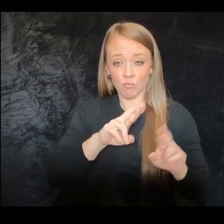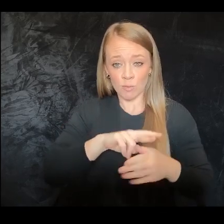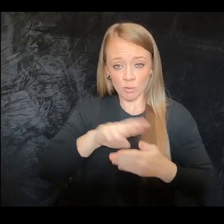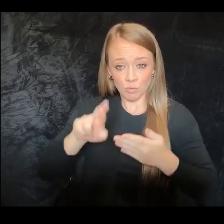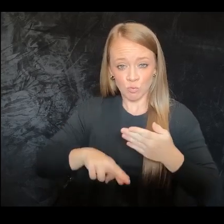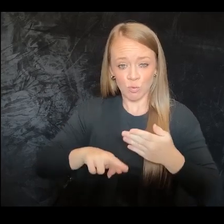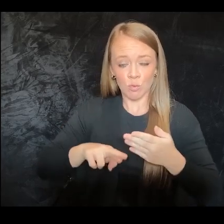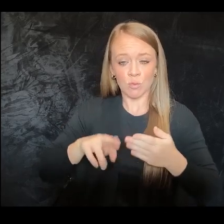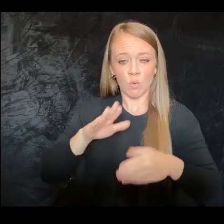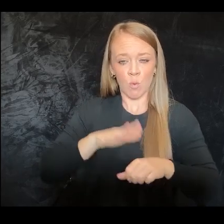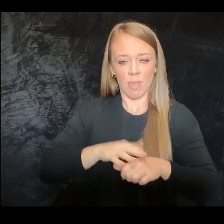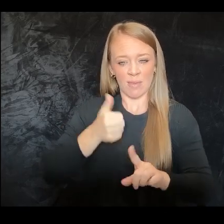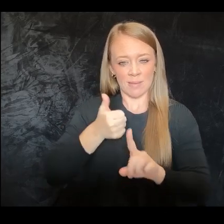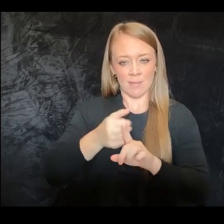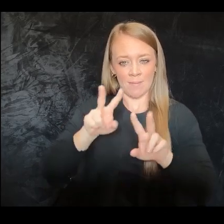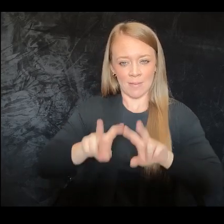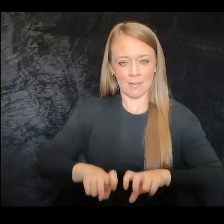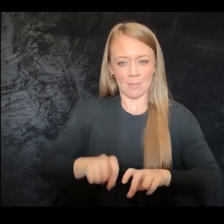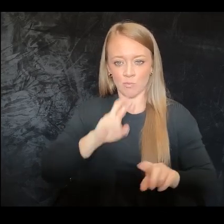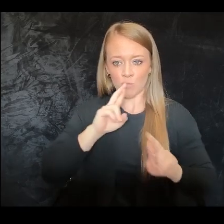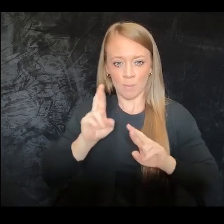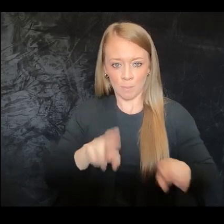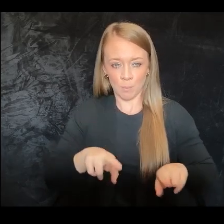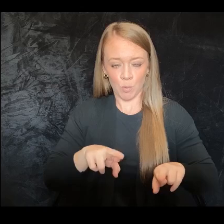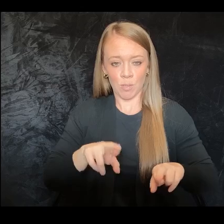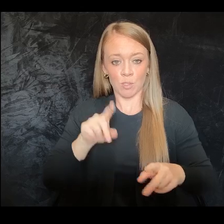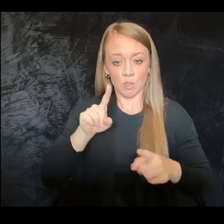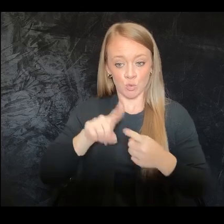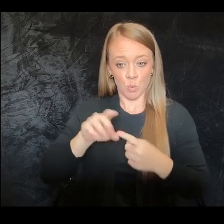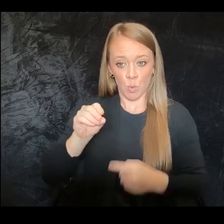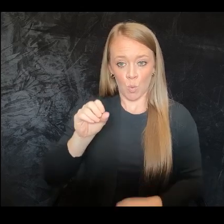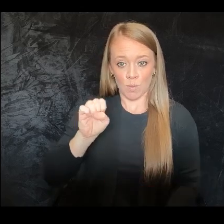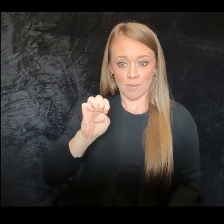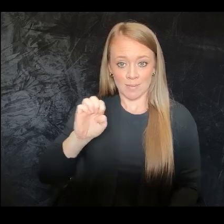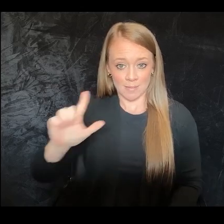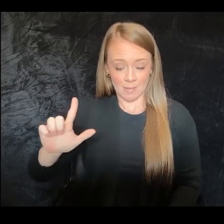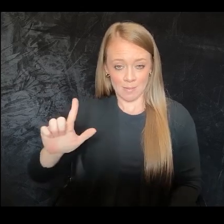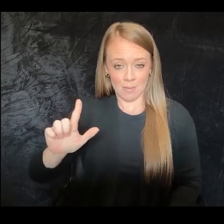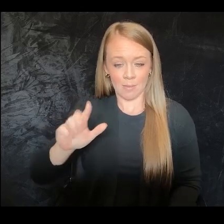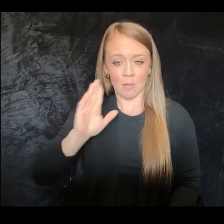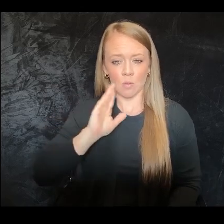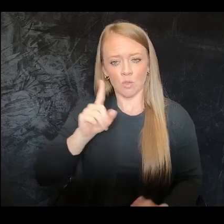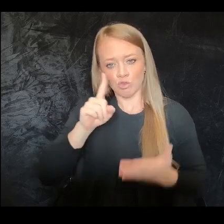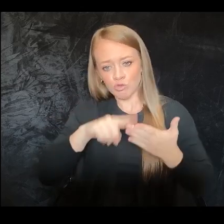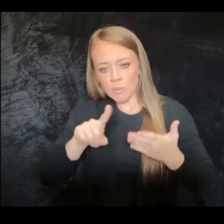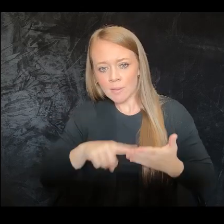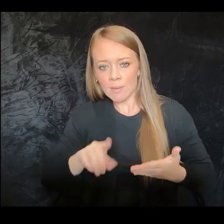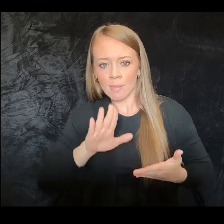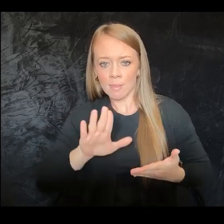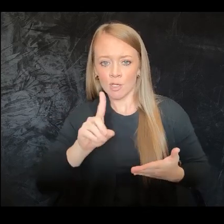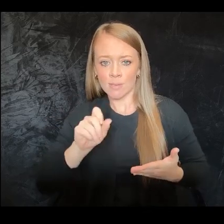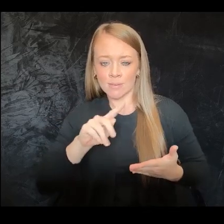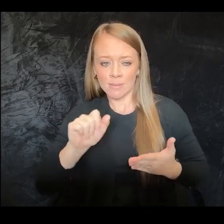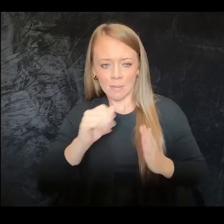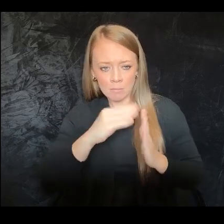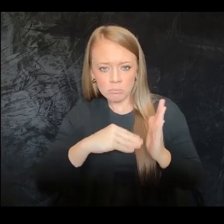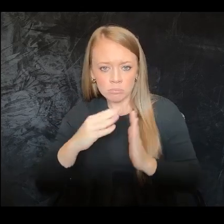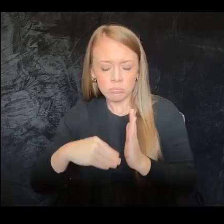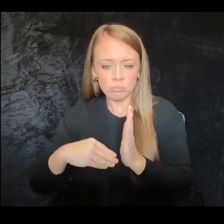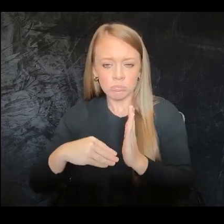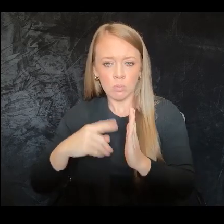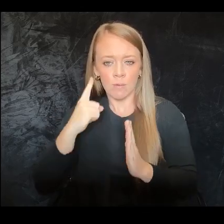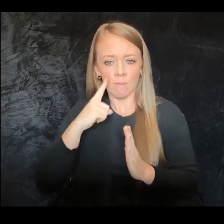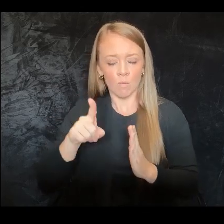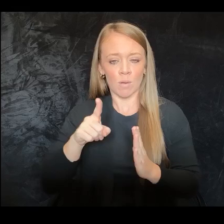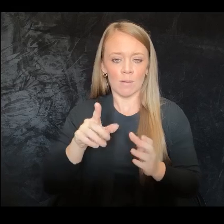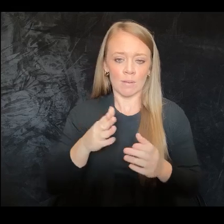the self-assessment report to the OSEAL, where the OSEAL checks the LEA's self-reported data for